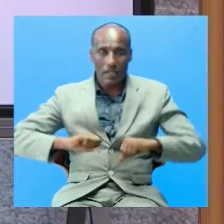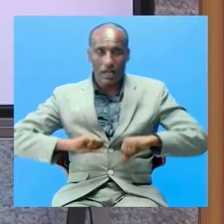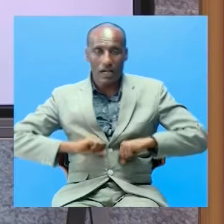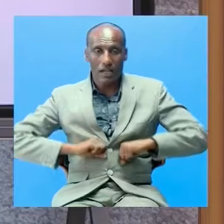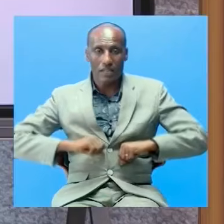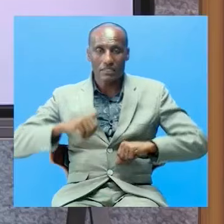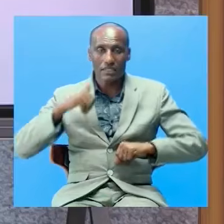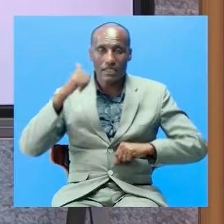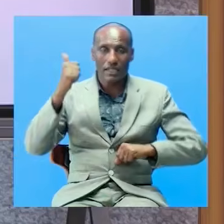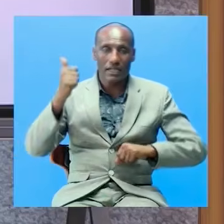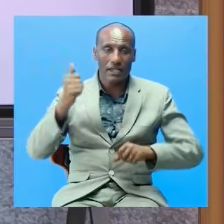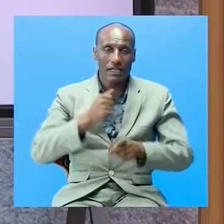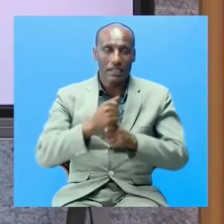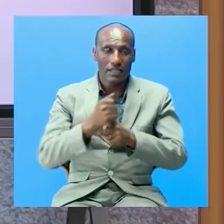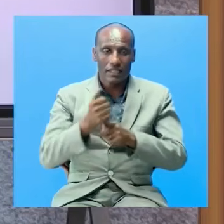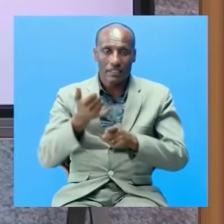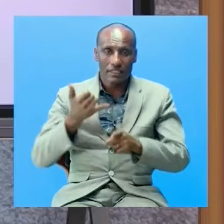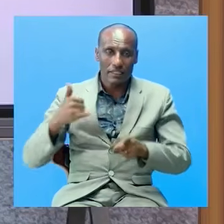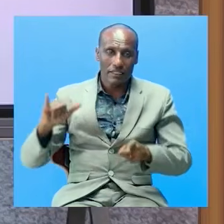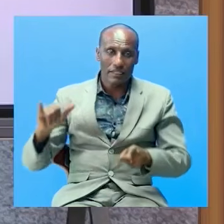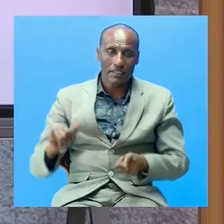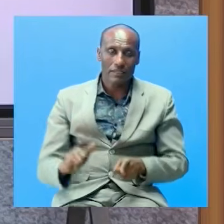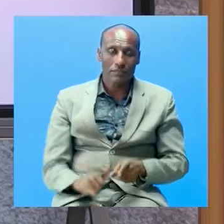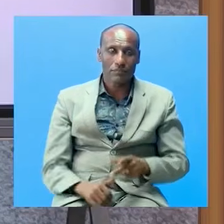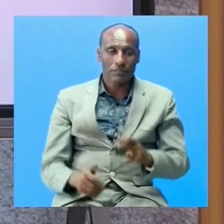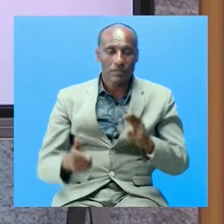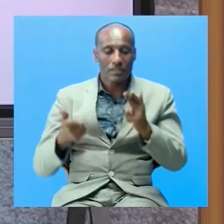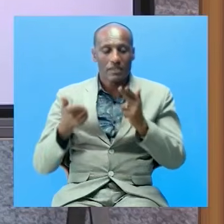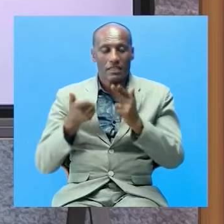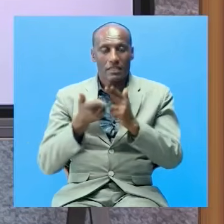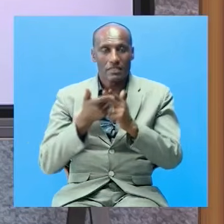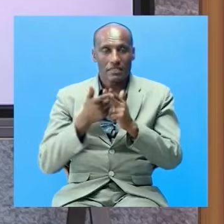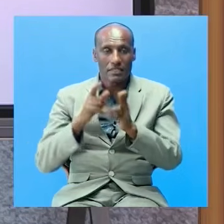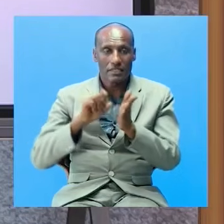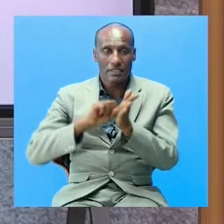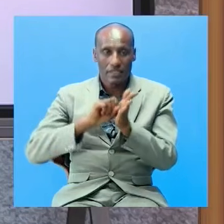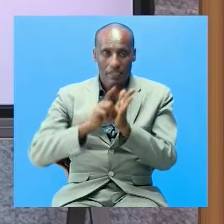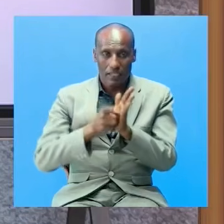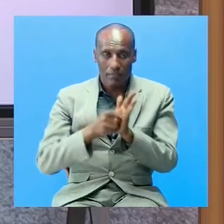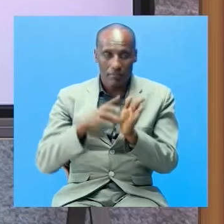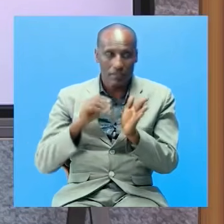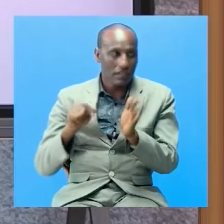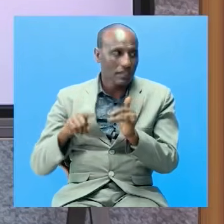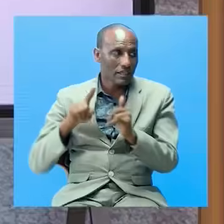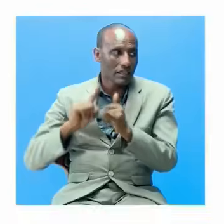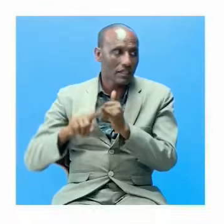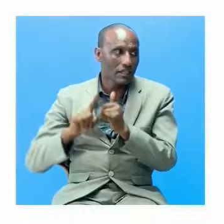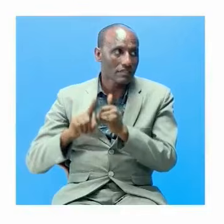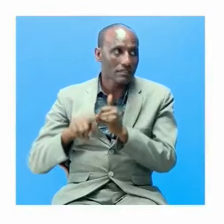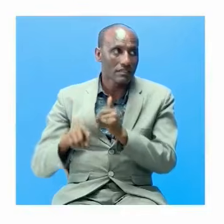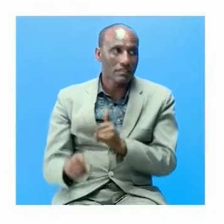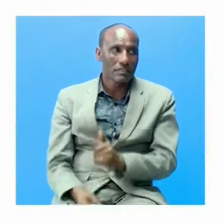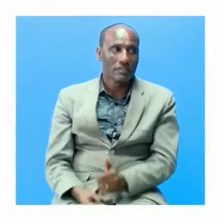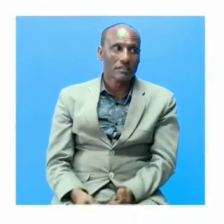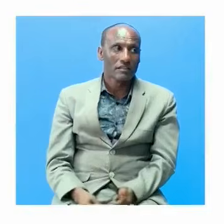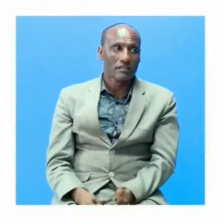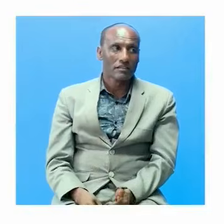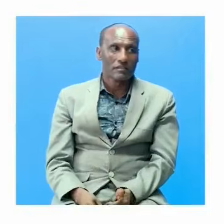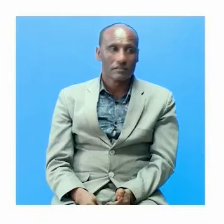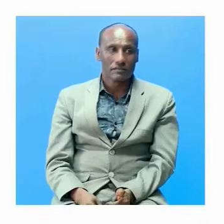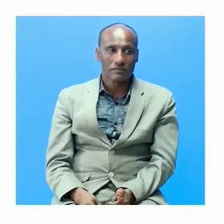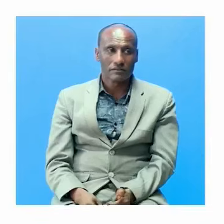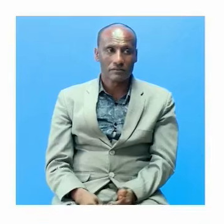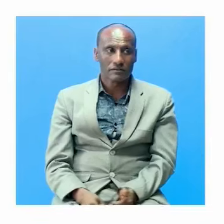second sentence. It says he has a training. What does it imply? Let's go to the third